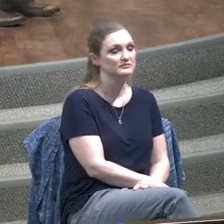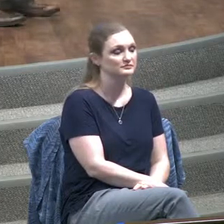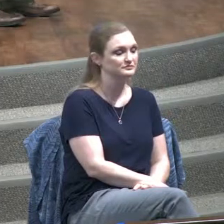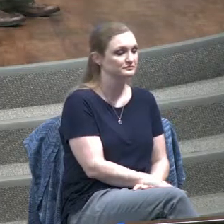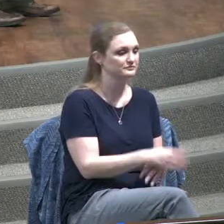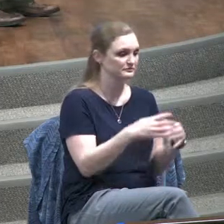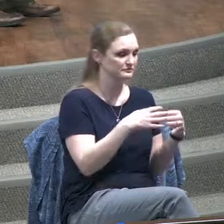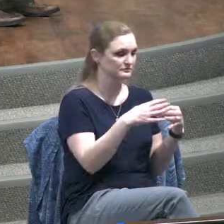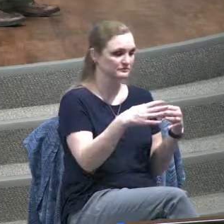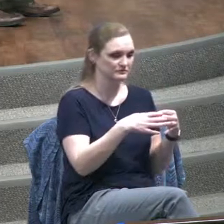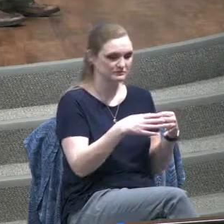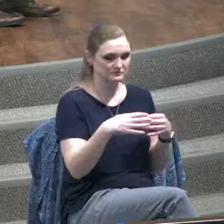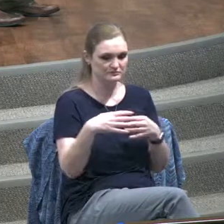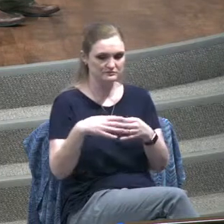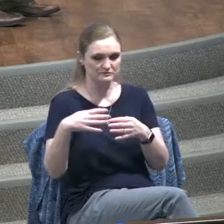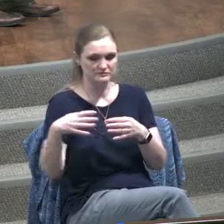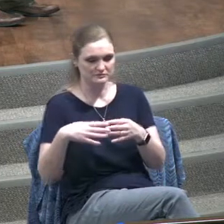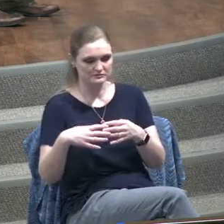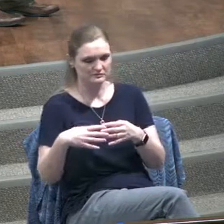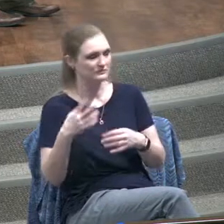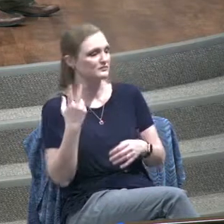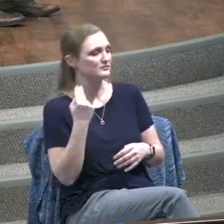around Jerusalem.